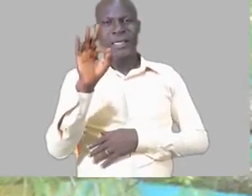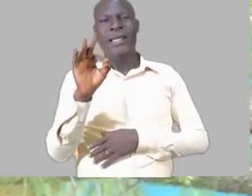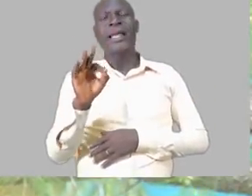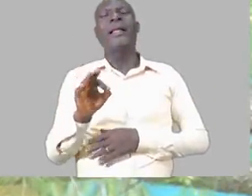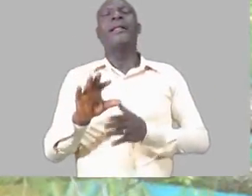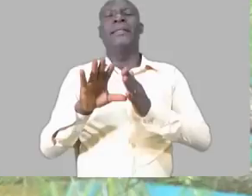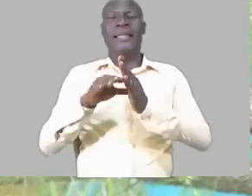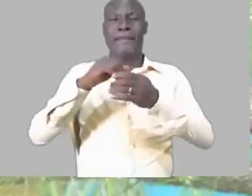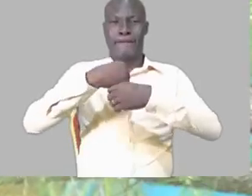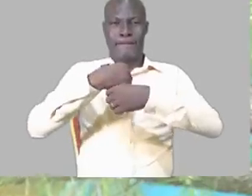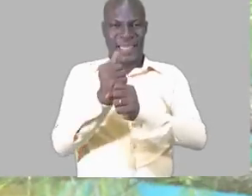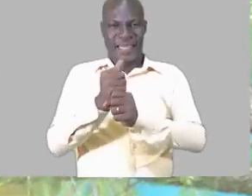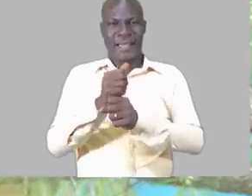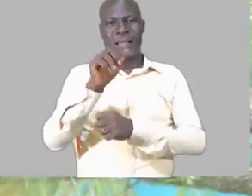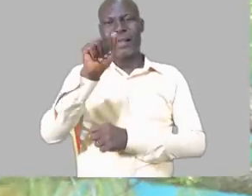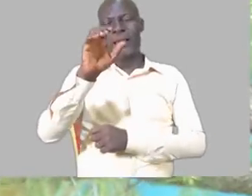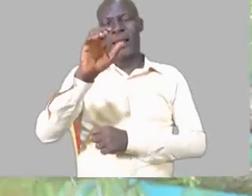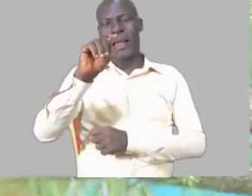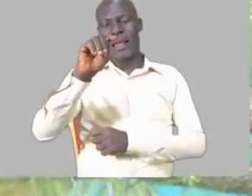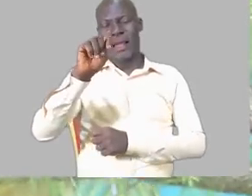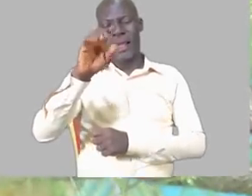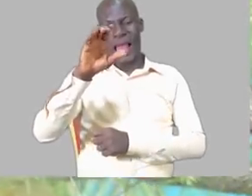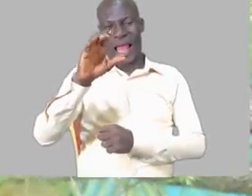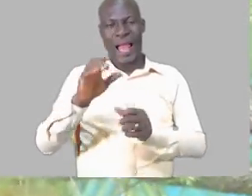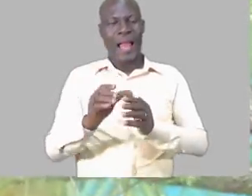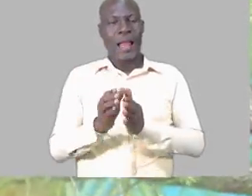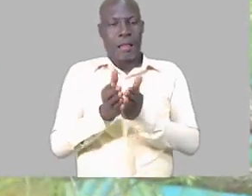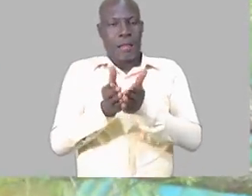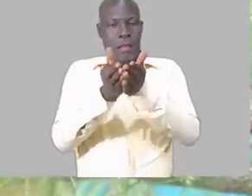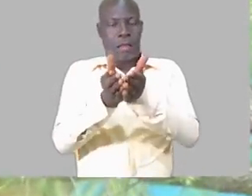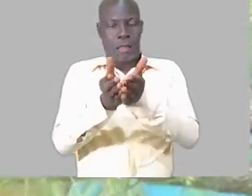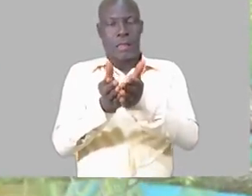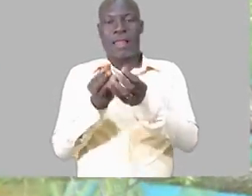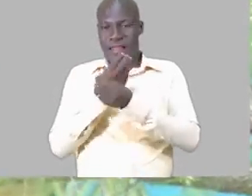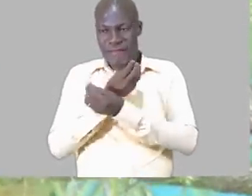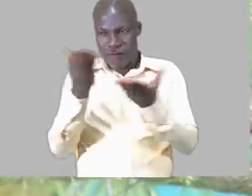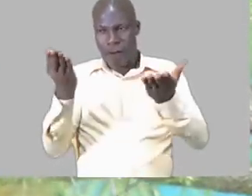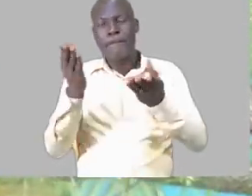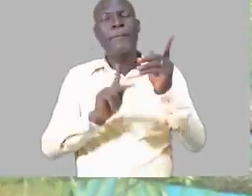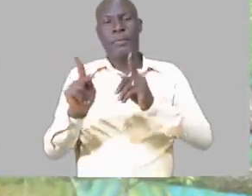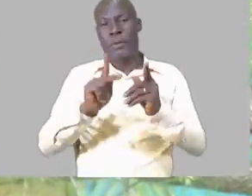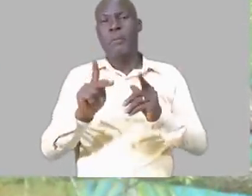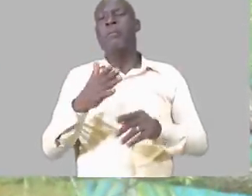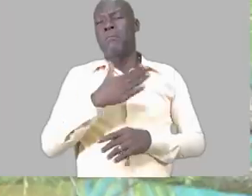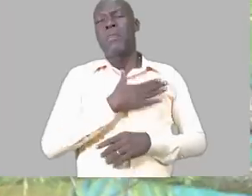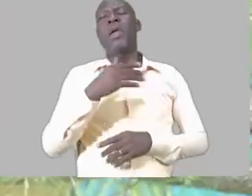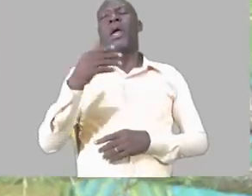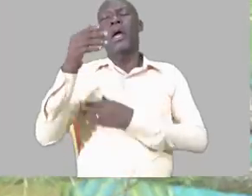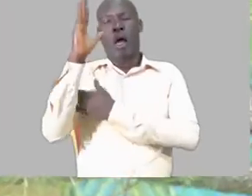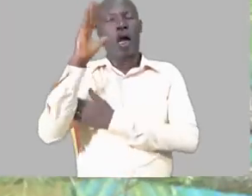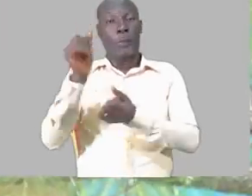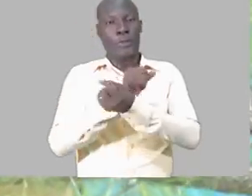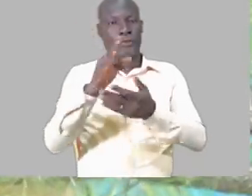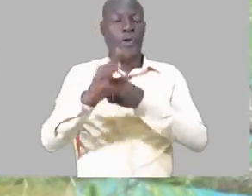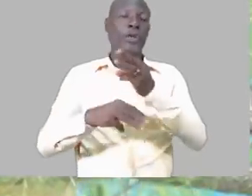onye ark enso so na onkan kire nipa se ono onyankopon no oba be